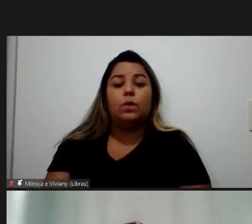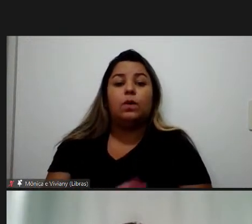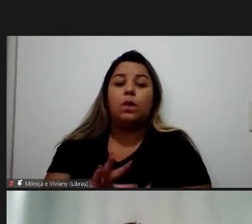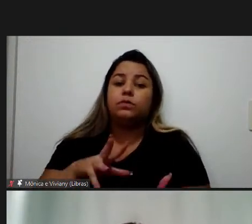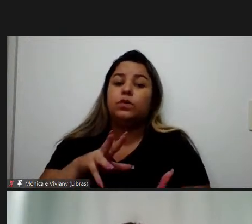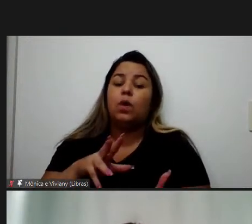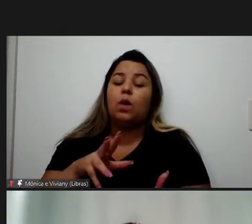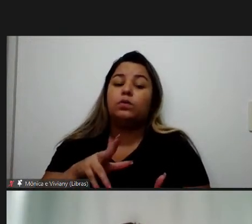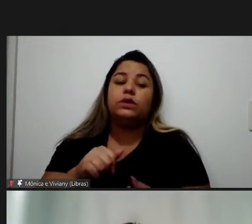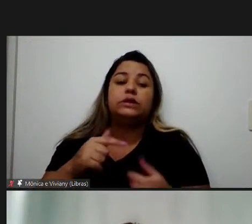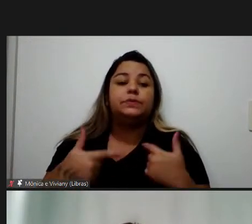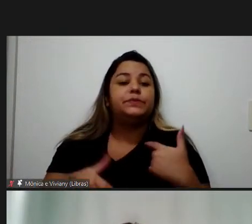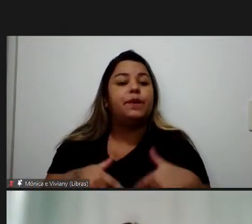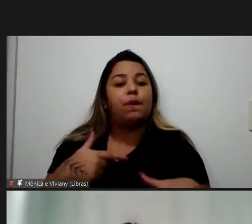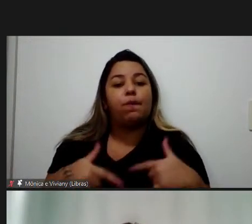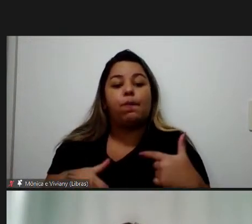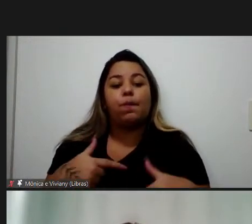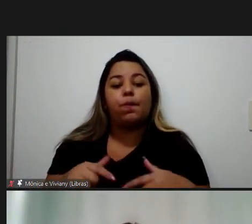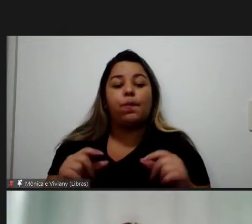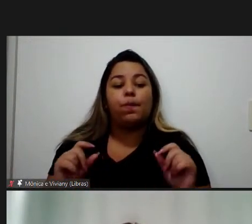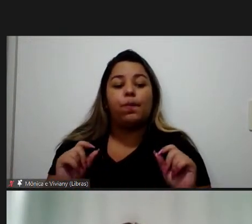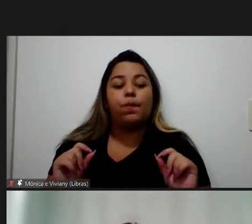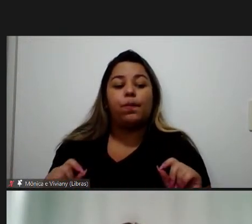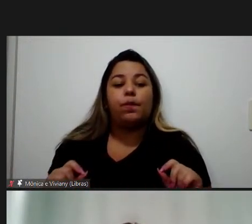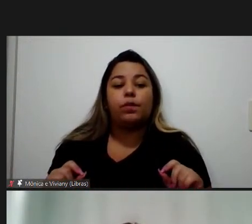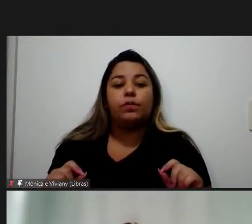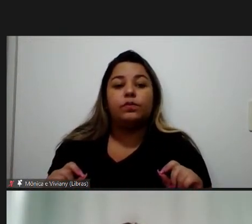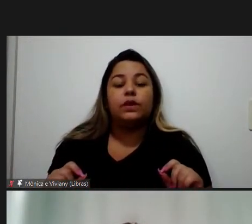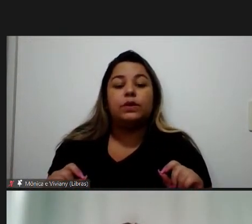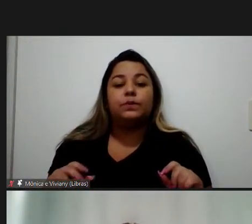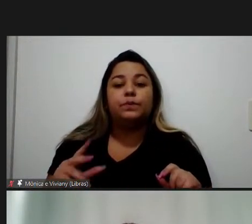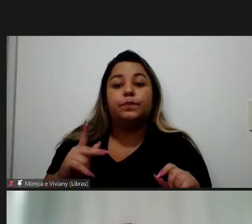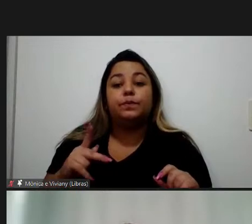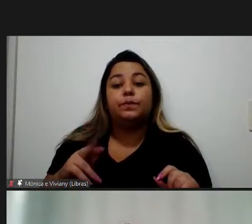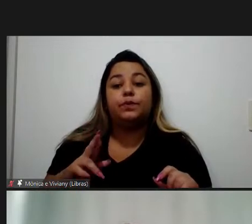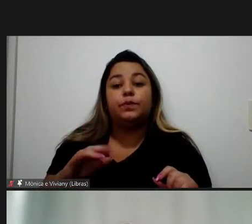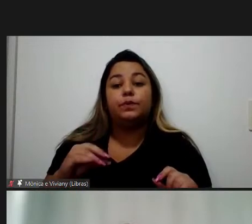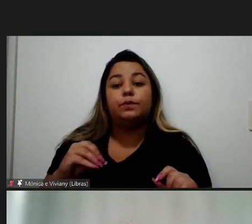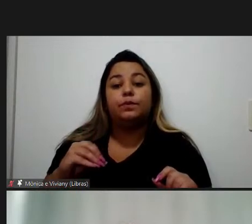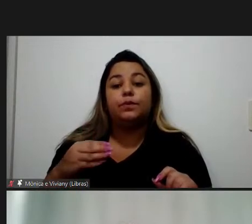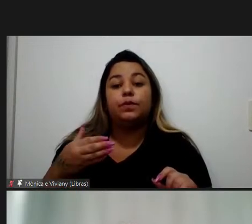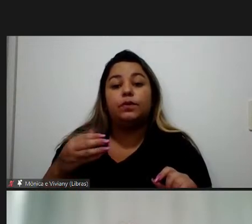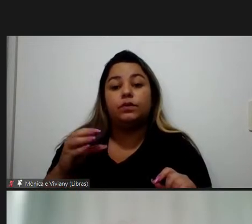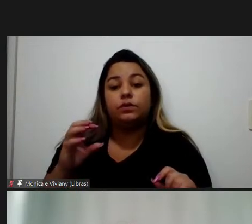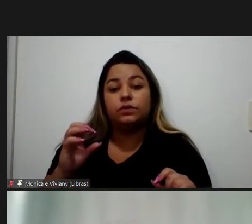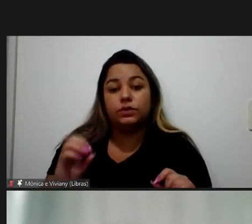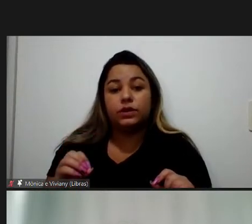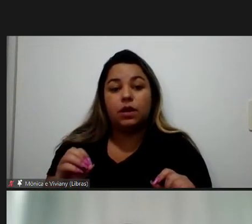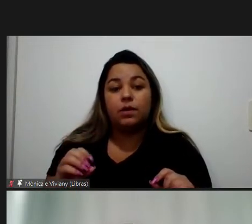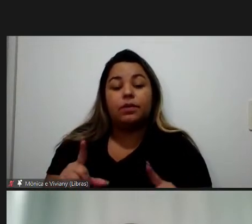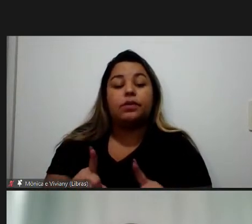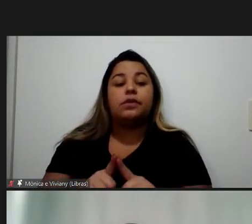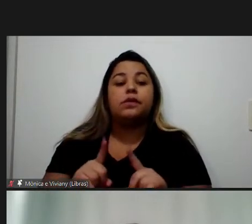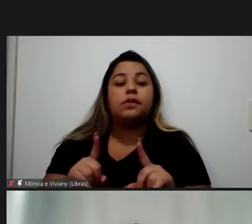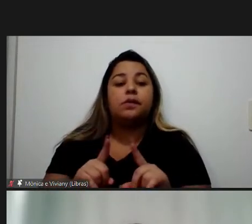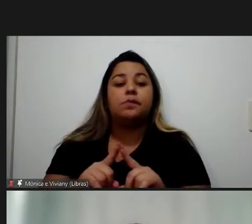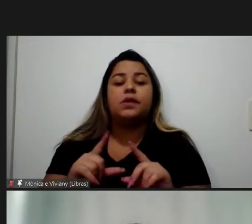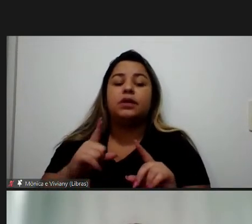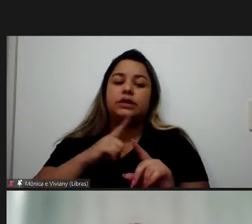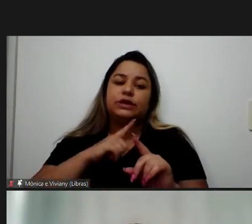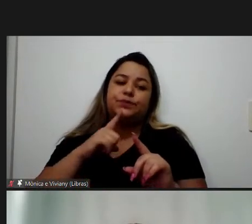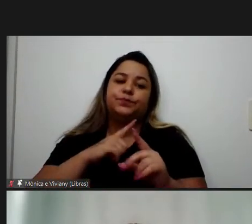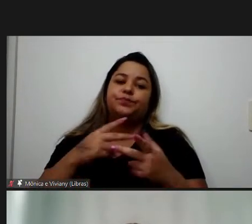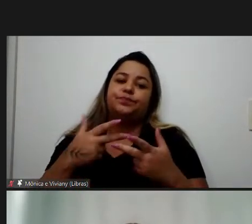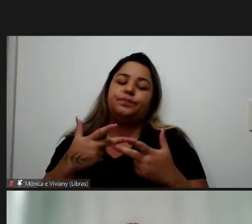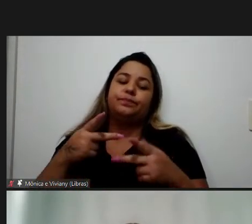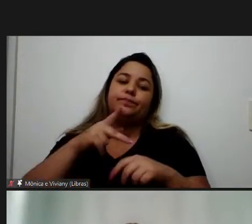think promotion, protection, and support for breastfeeding. Now we have many countries who are using the baby-friendly hospital initiative and they are providing